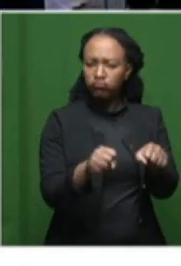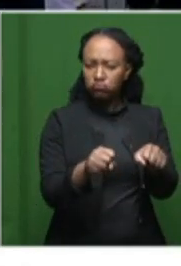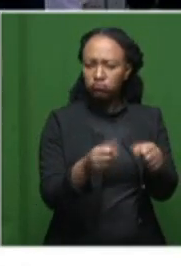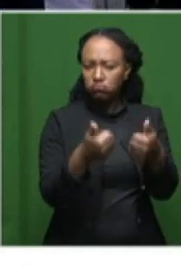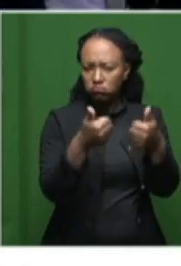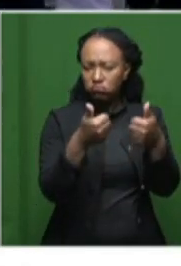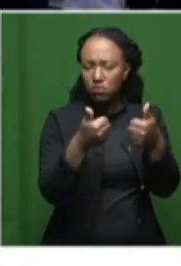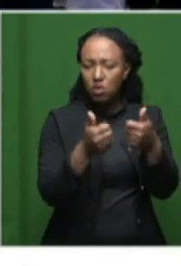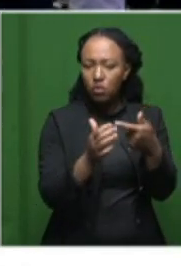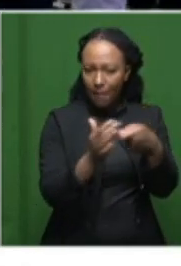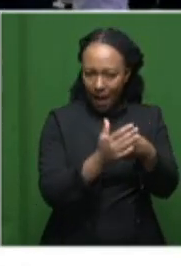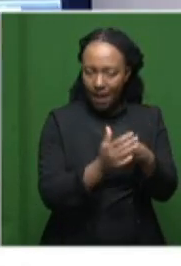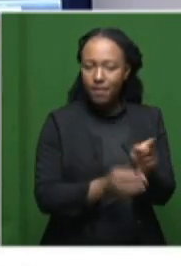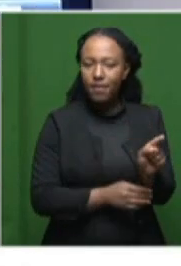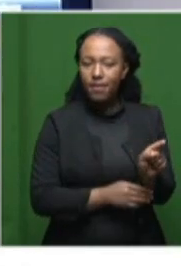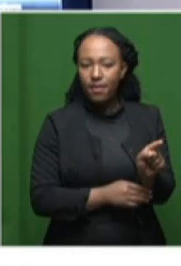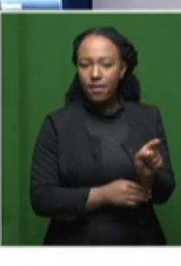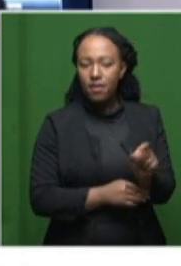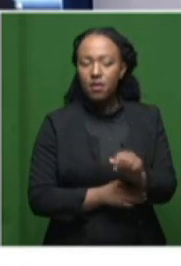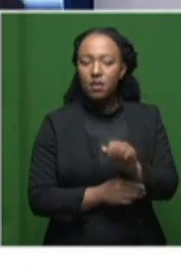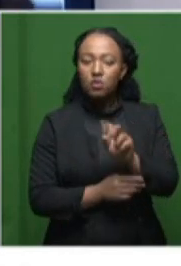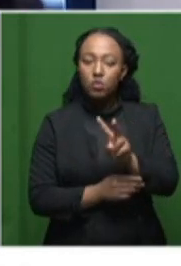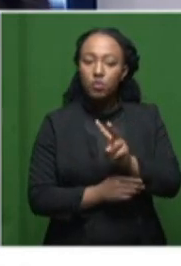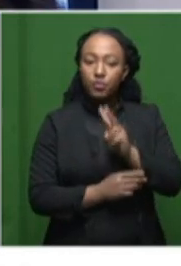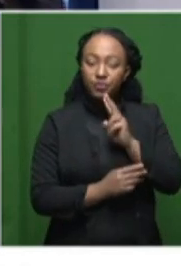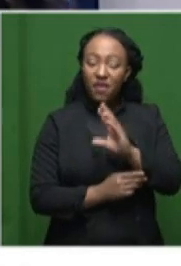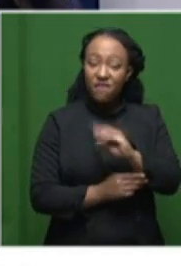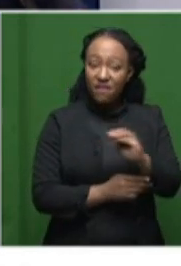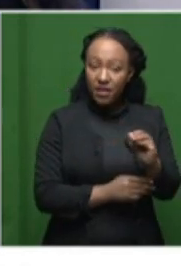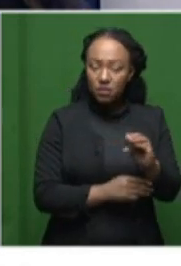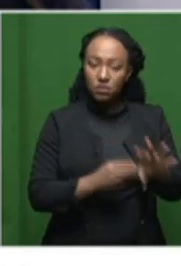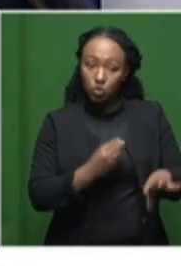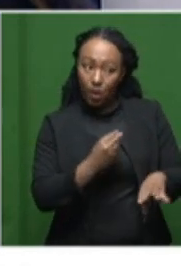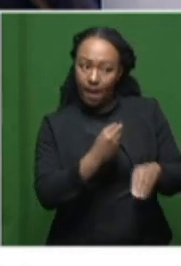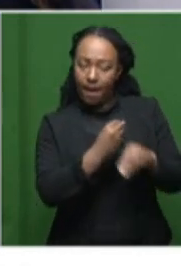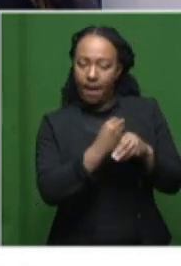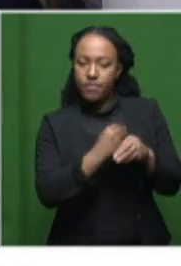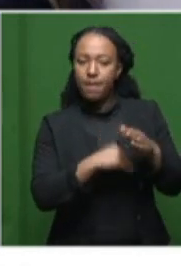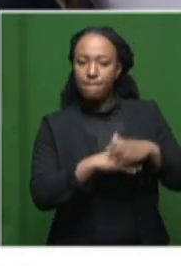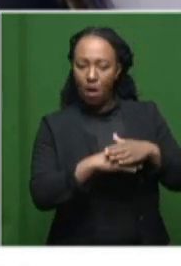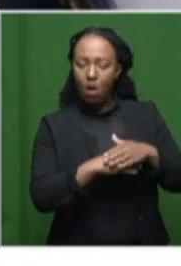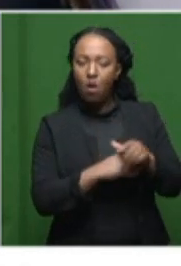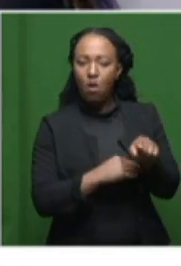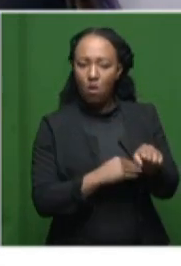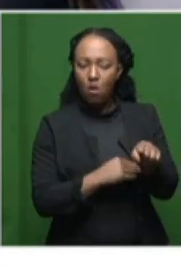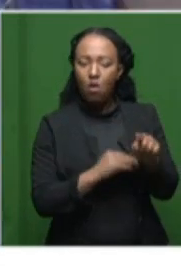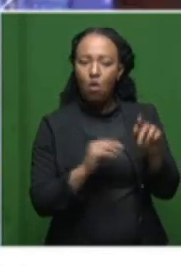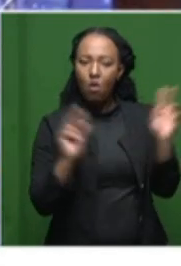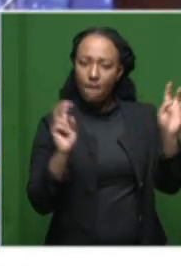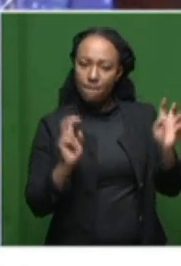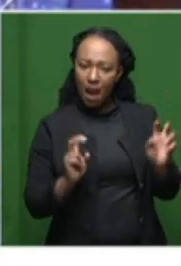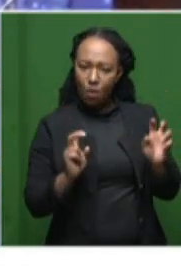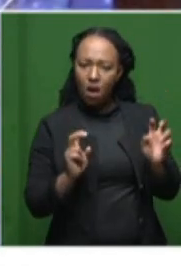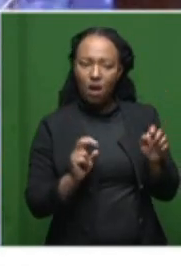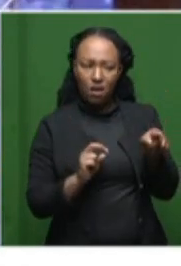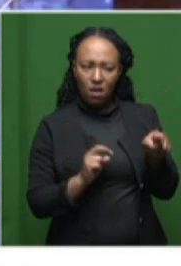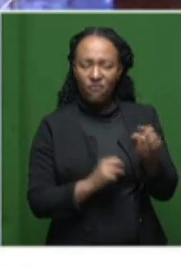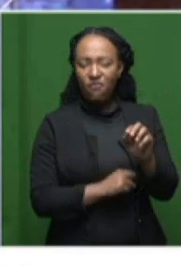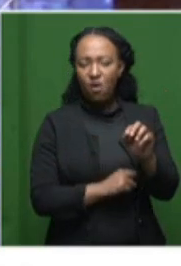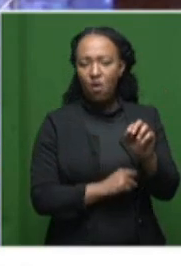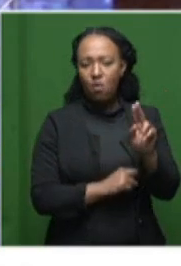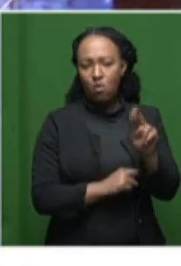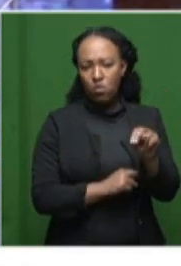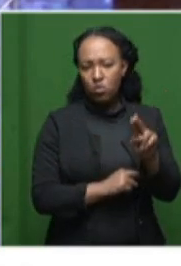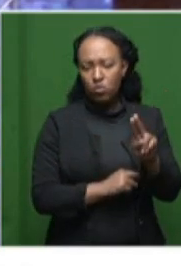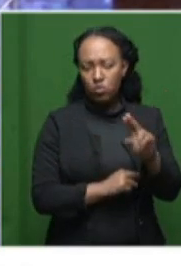the procurement of this 2,500 additional nuclear power with suspensive conditions. So